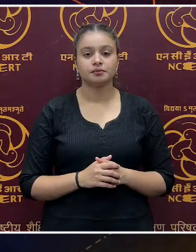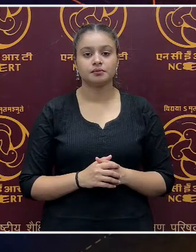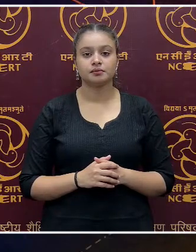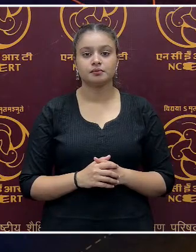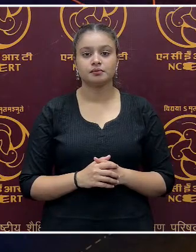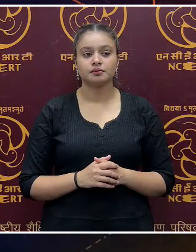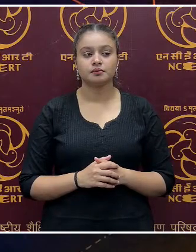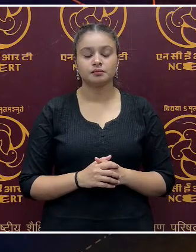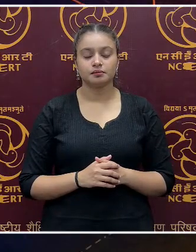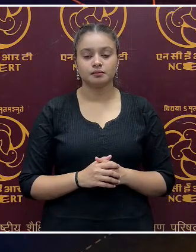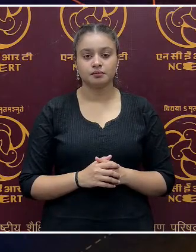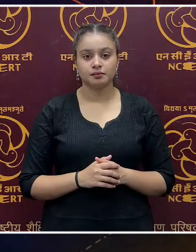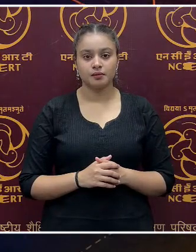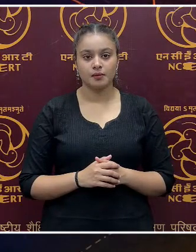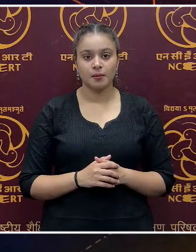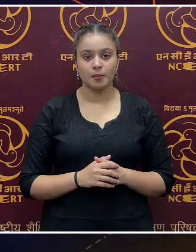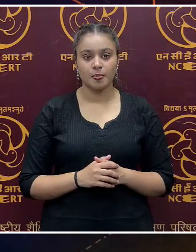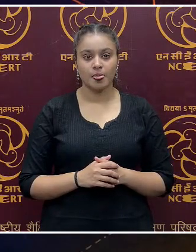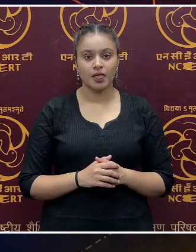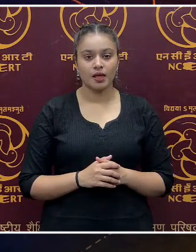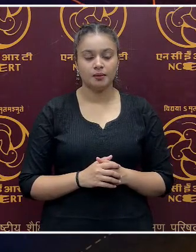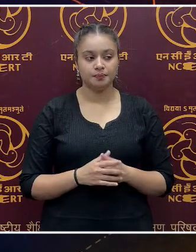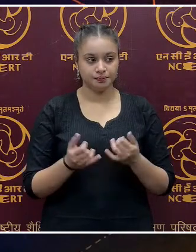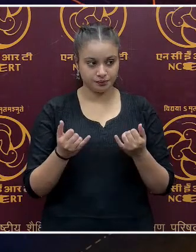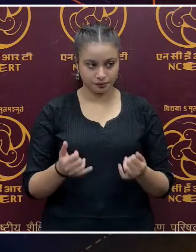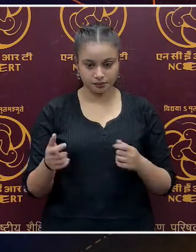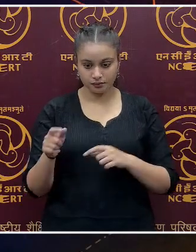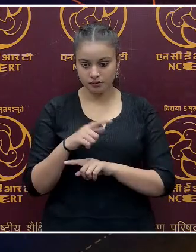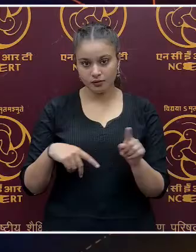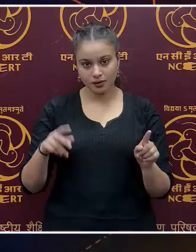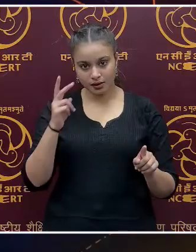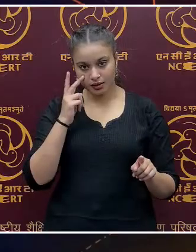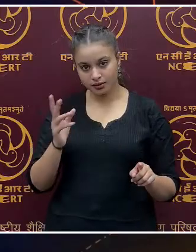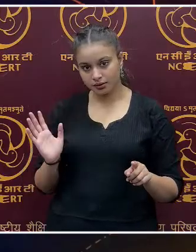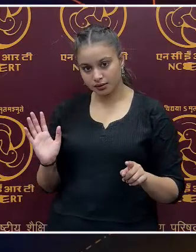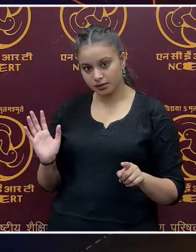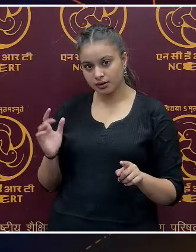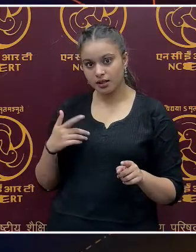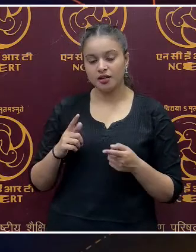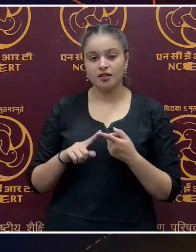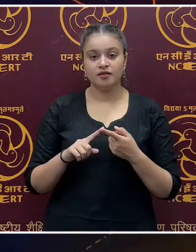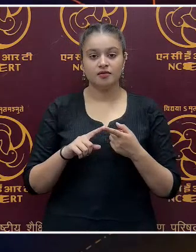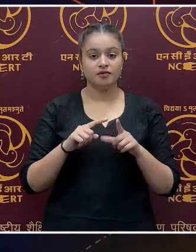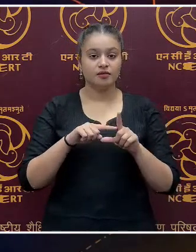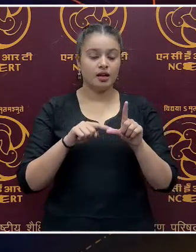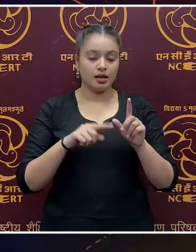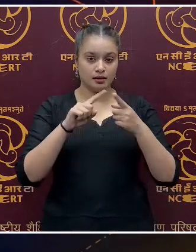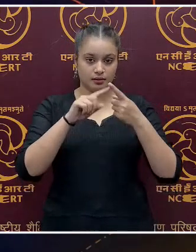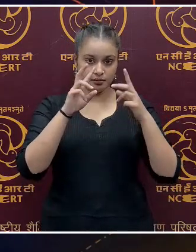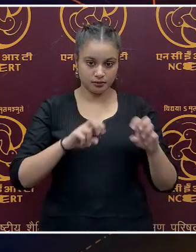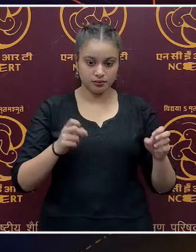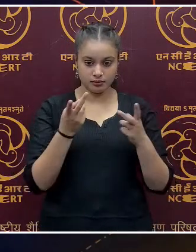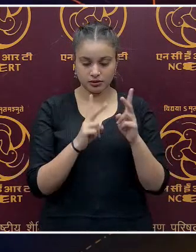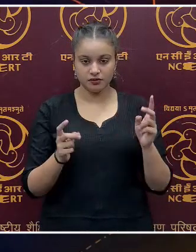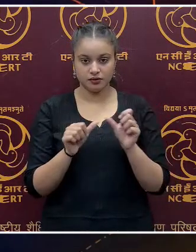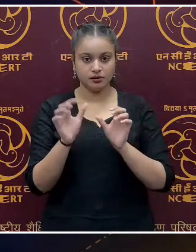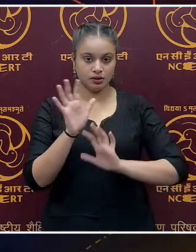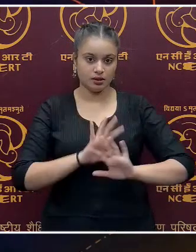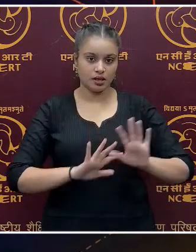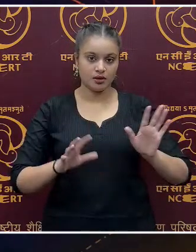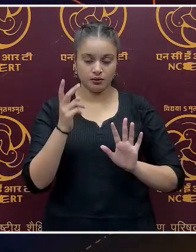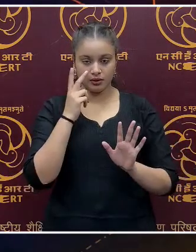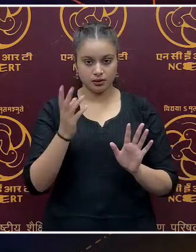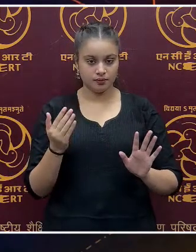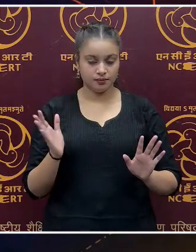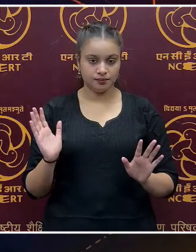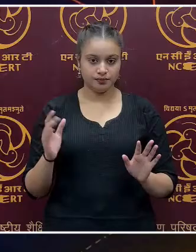So, Yes. So, now we can see here exploring angles, different type of activities we could see here,